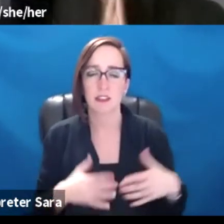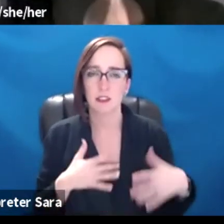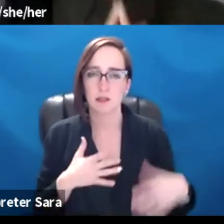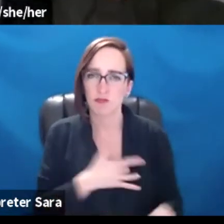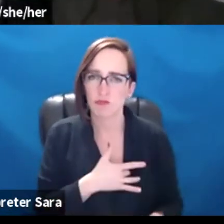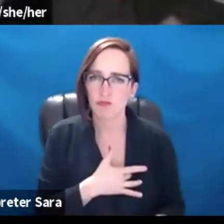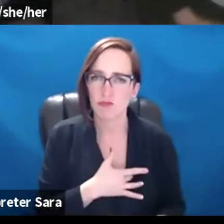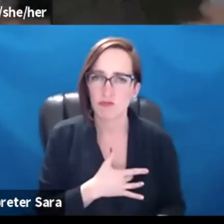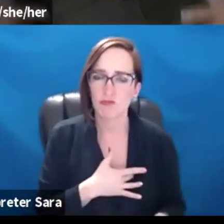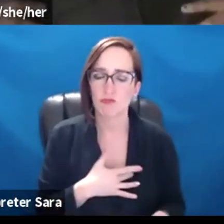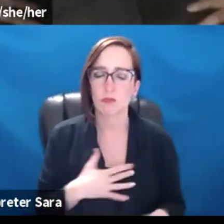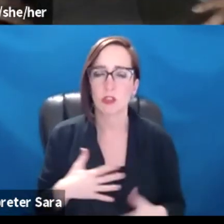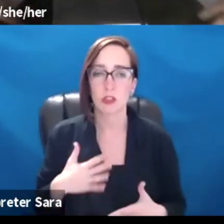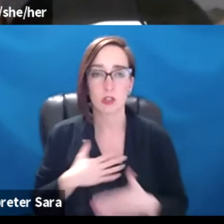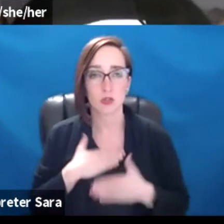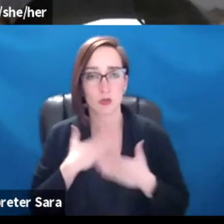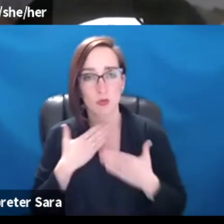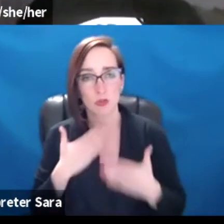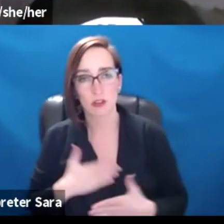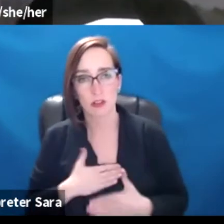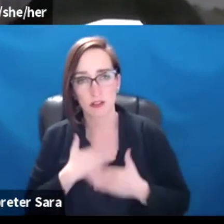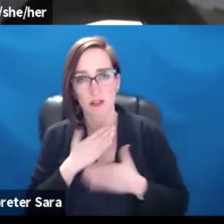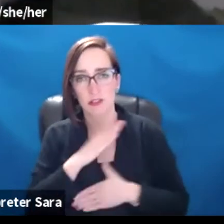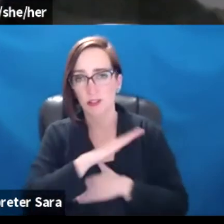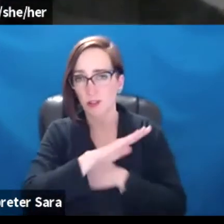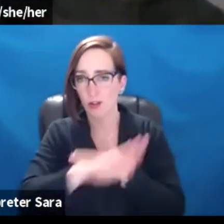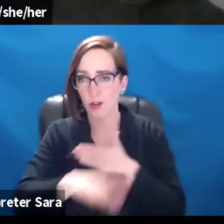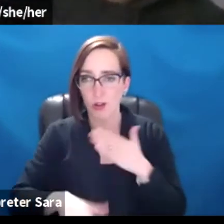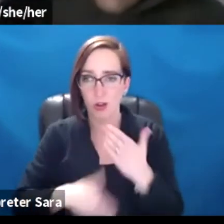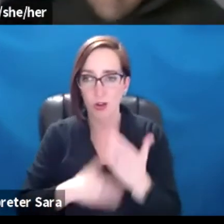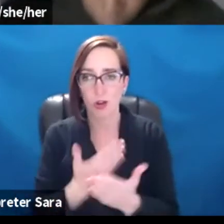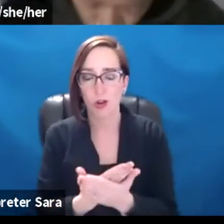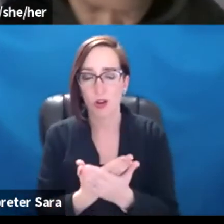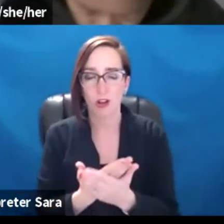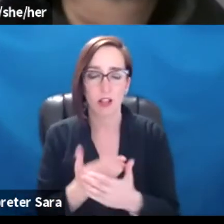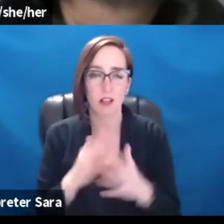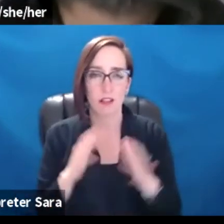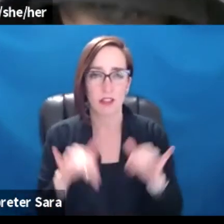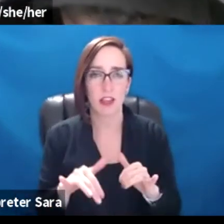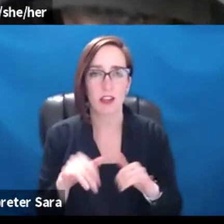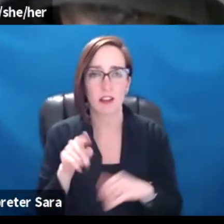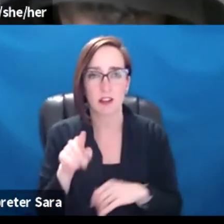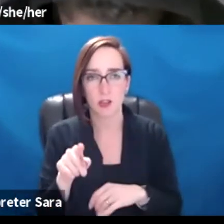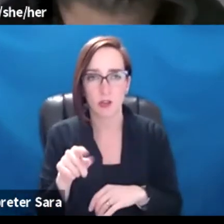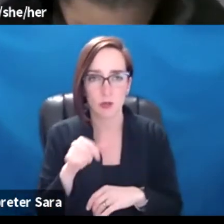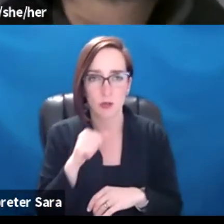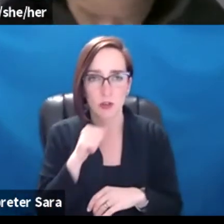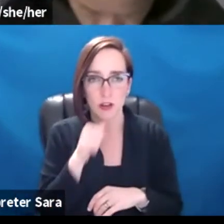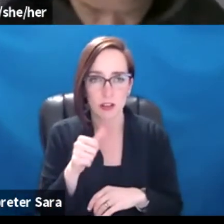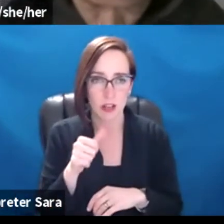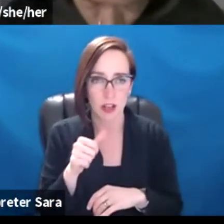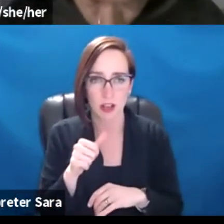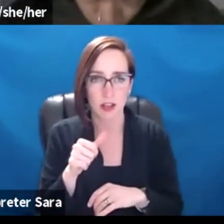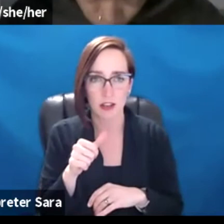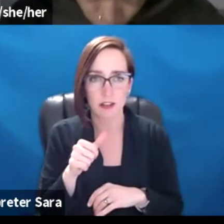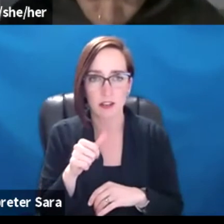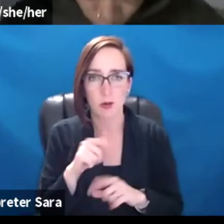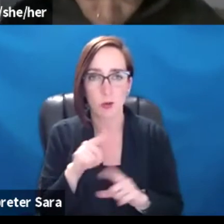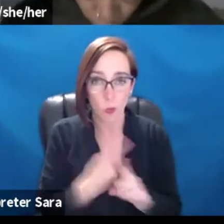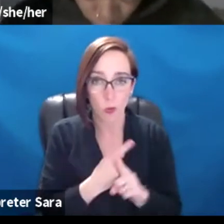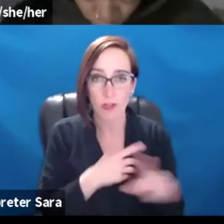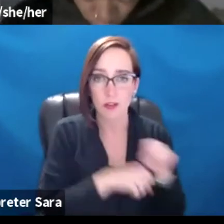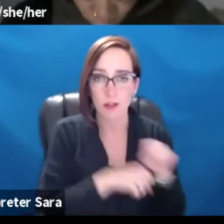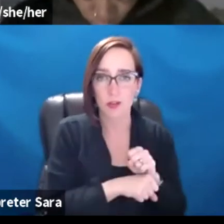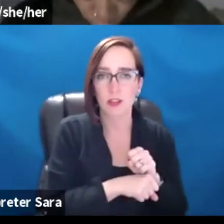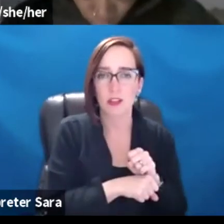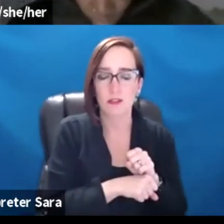can be both. You are not simple enough to only be grieving. You can be